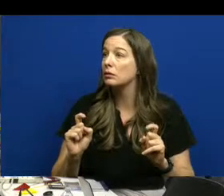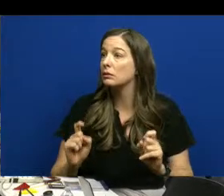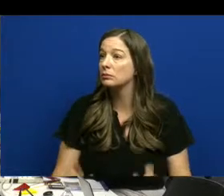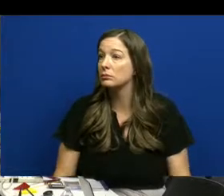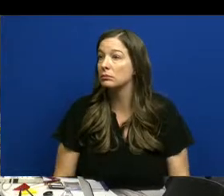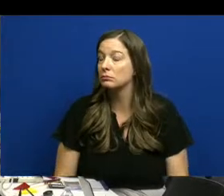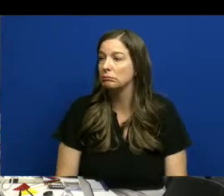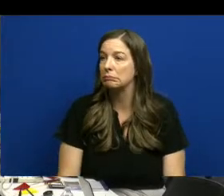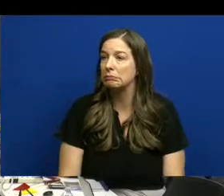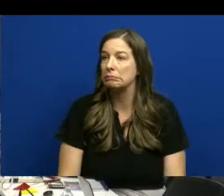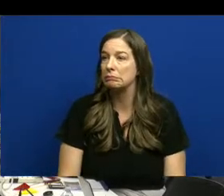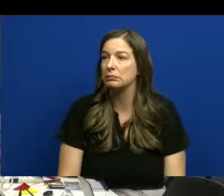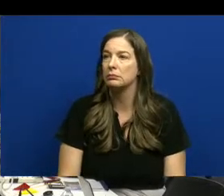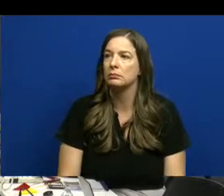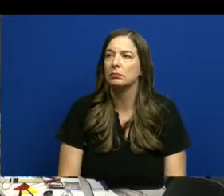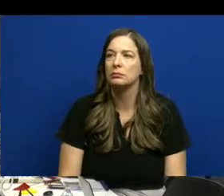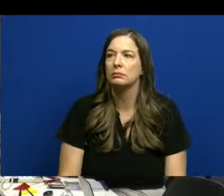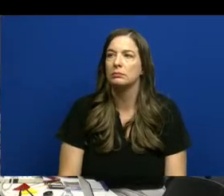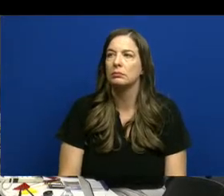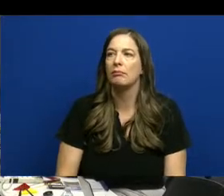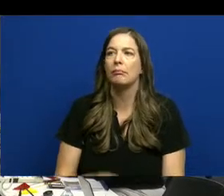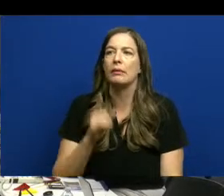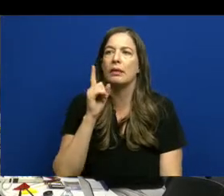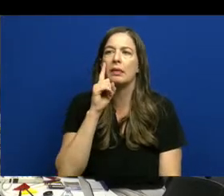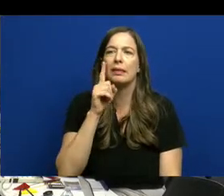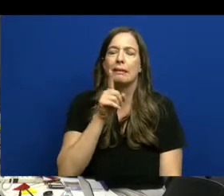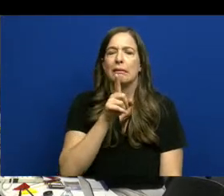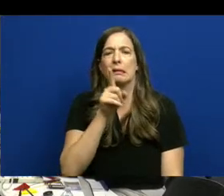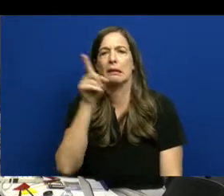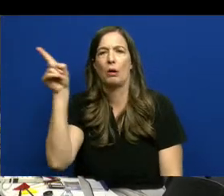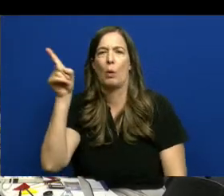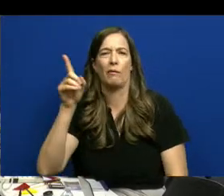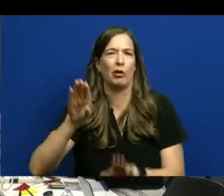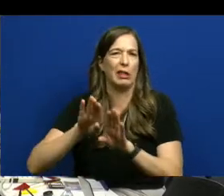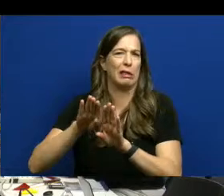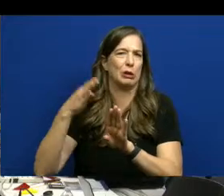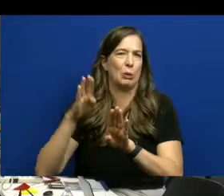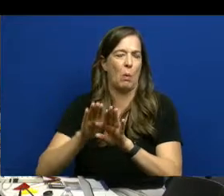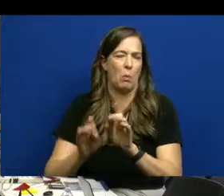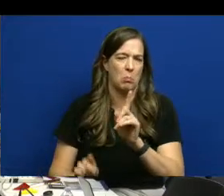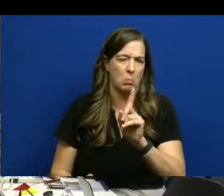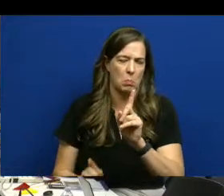Okay. I think she's manning the security at the door. We'll have her in here in a second.